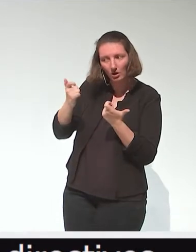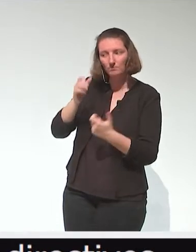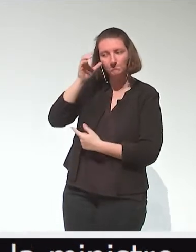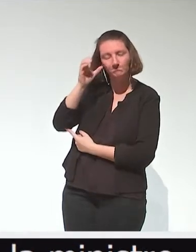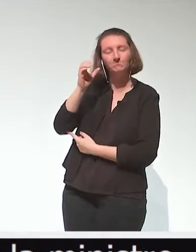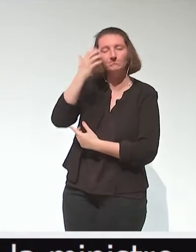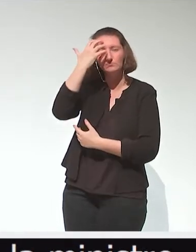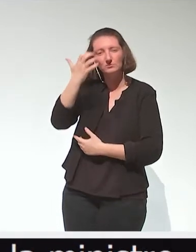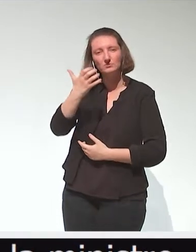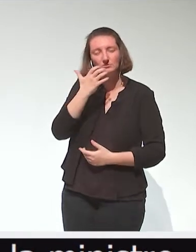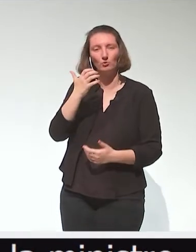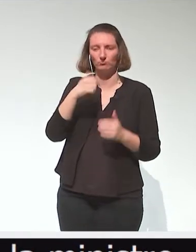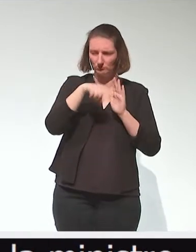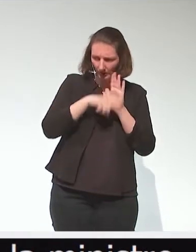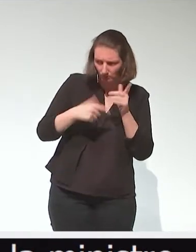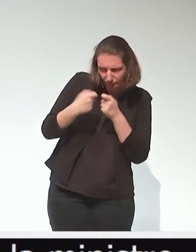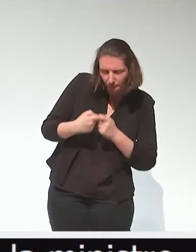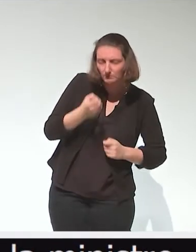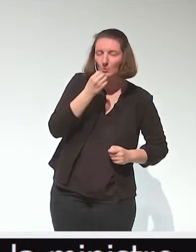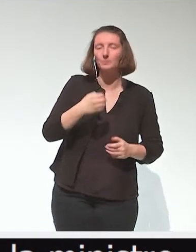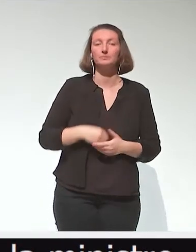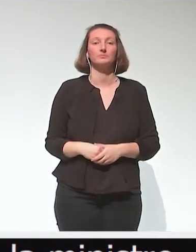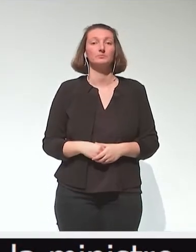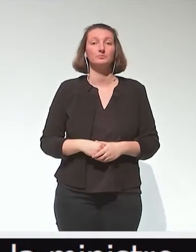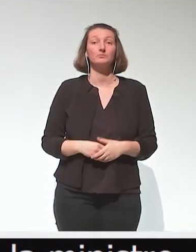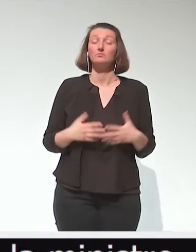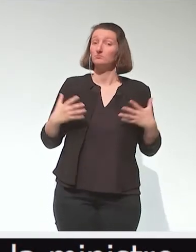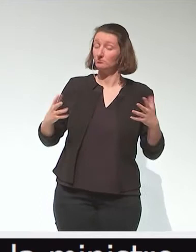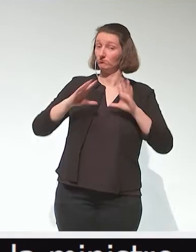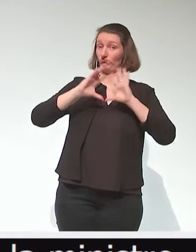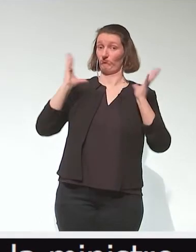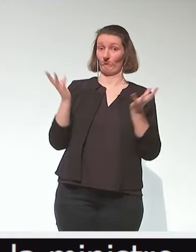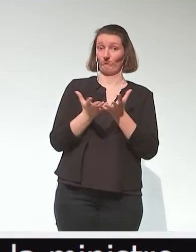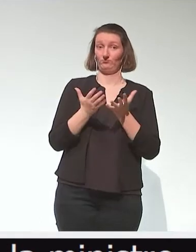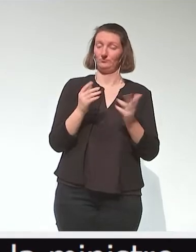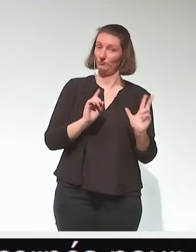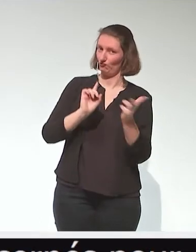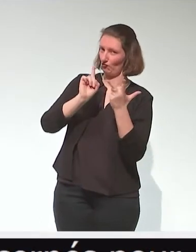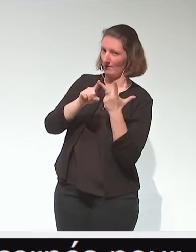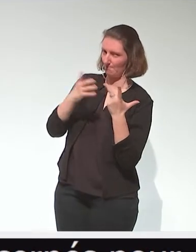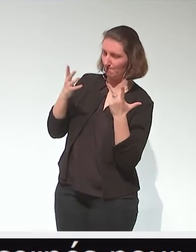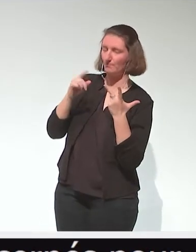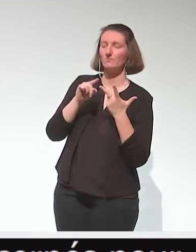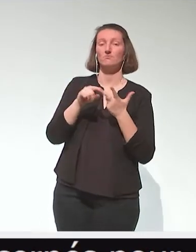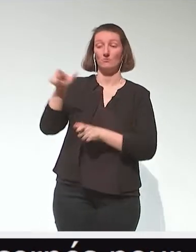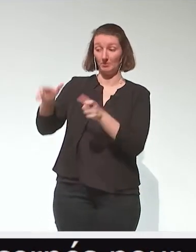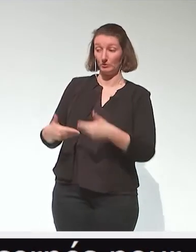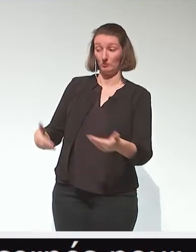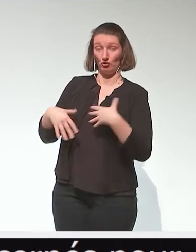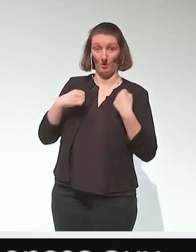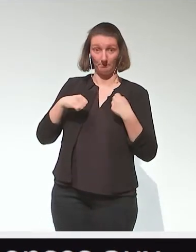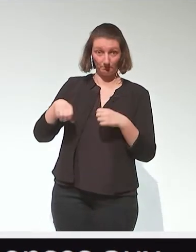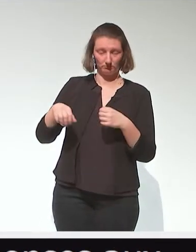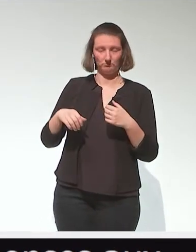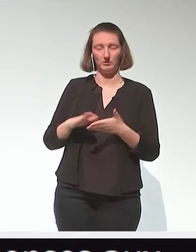the needs of the disabled provided for under the rule. My third point, in order to